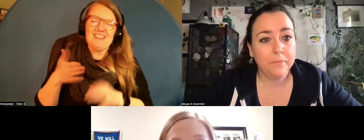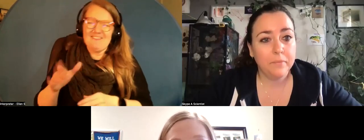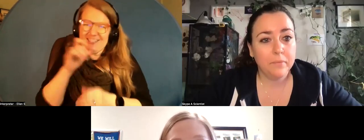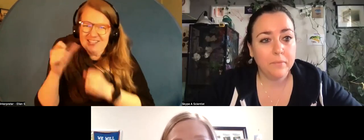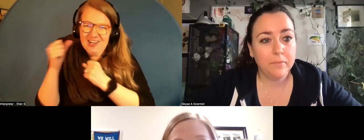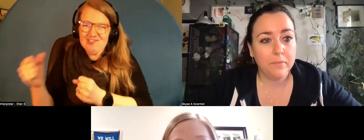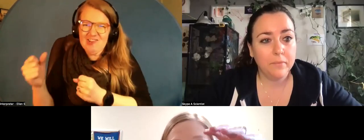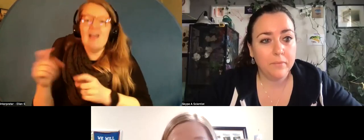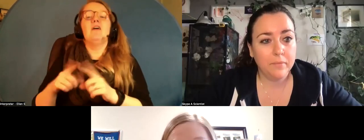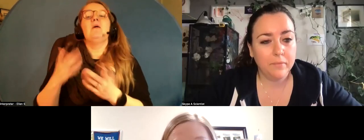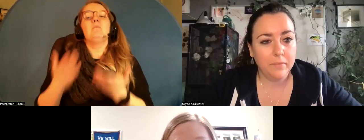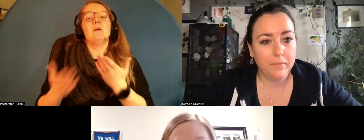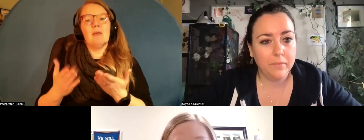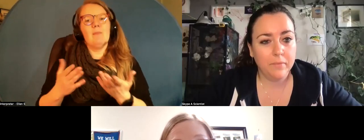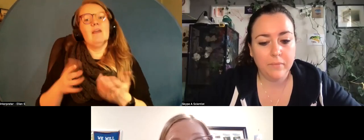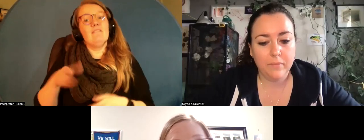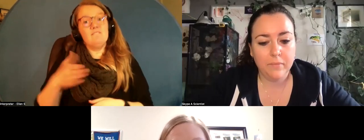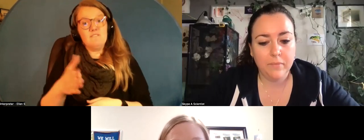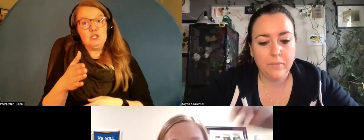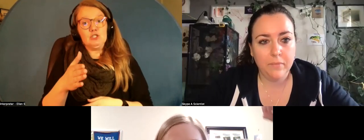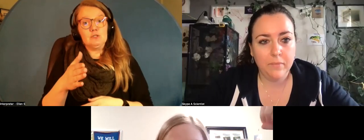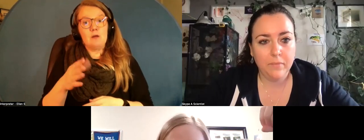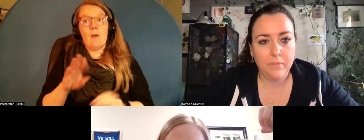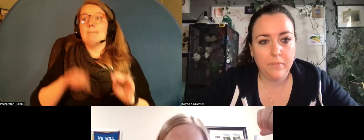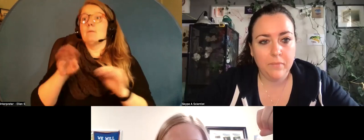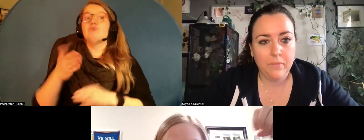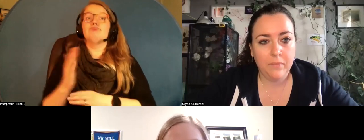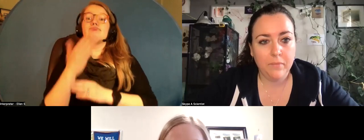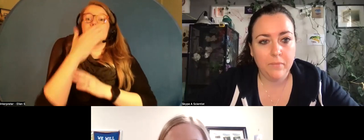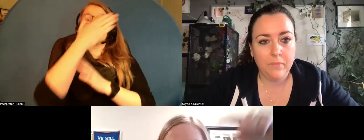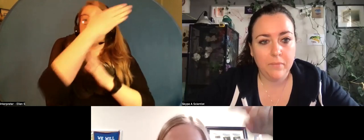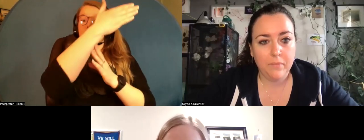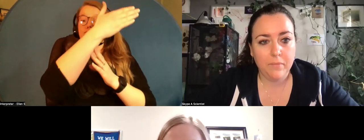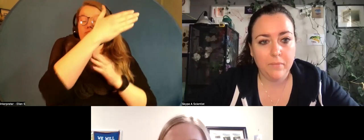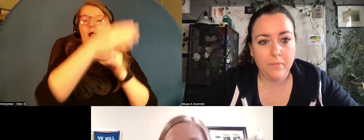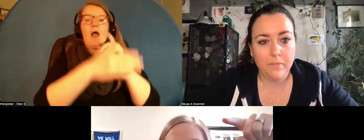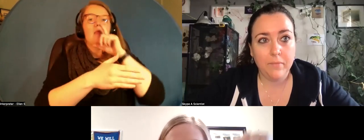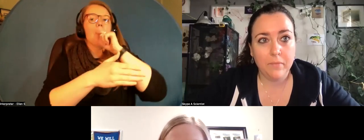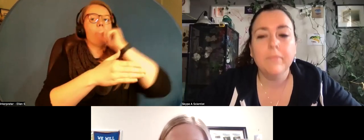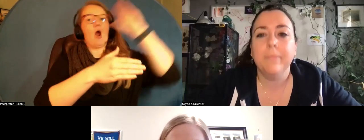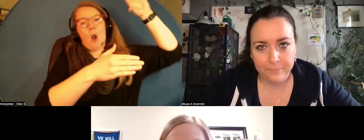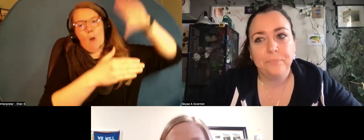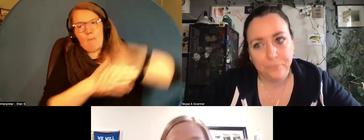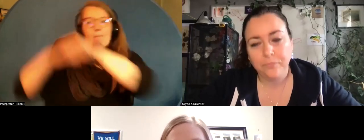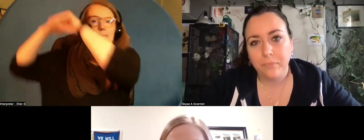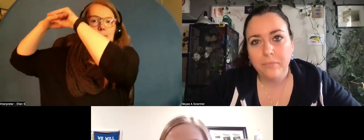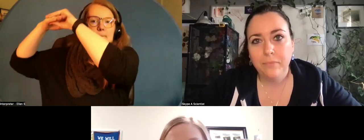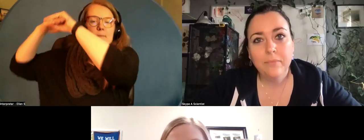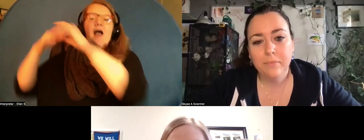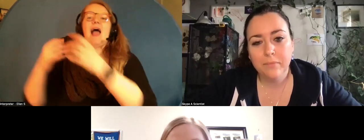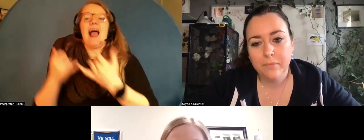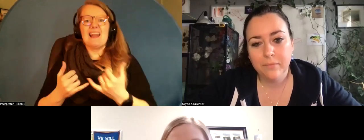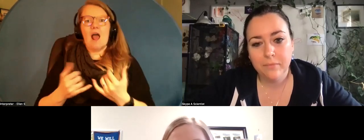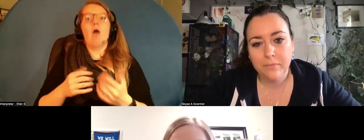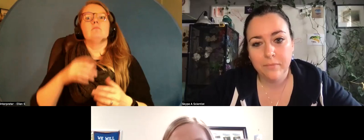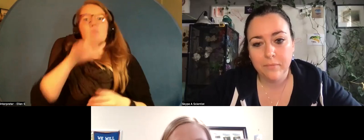can swoop down and eat the fish. And now the bird gets the parasite because it's one of those complex life cycles that